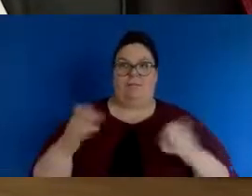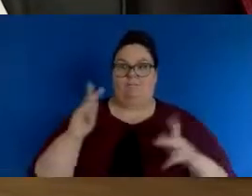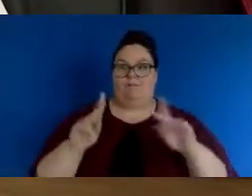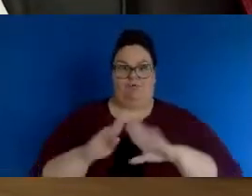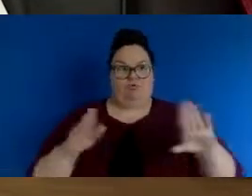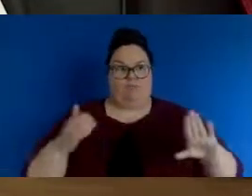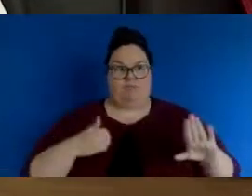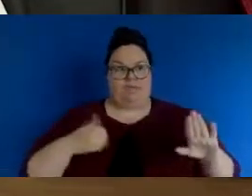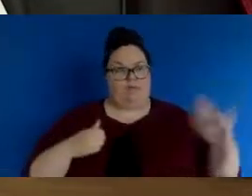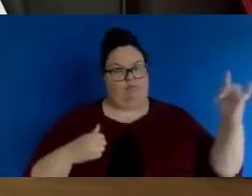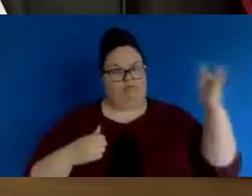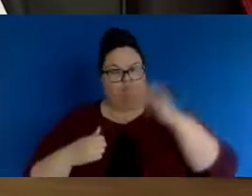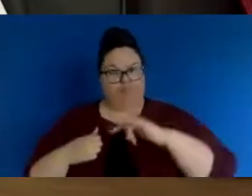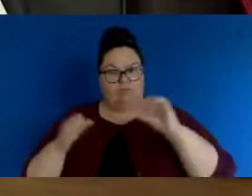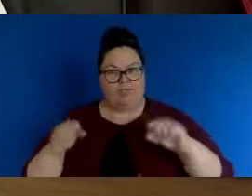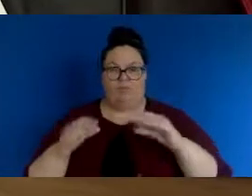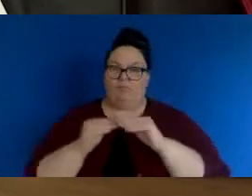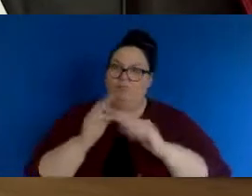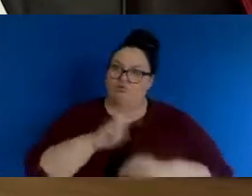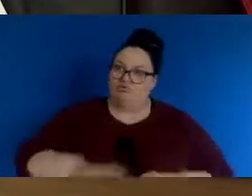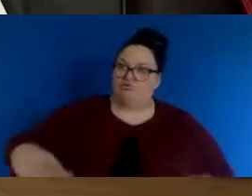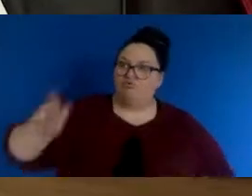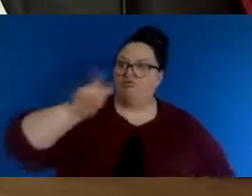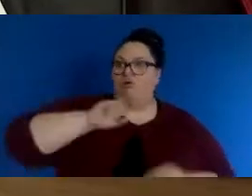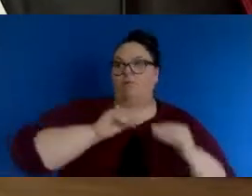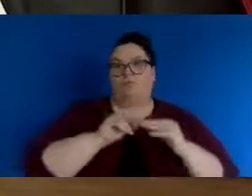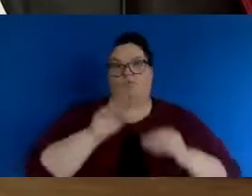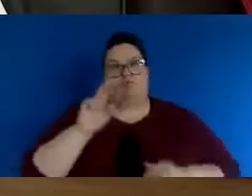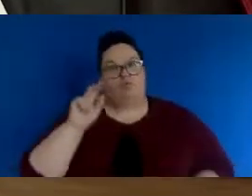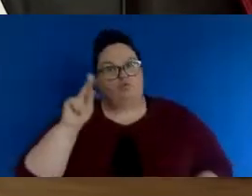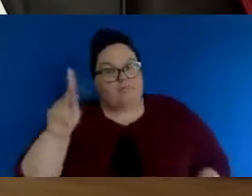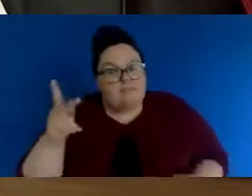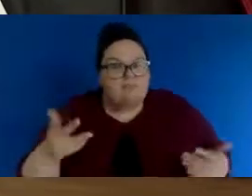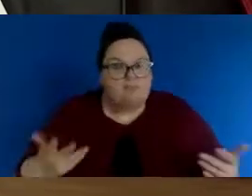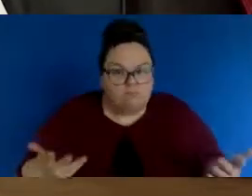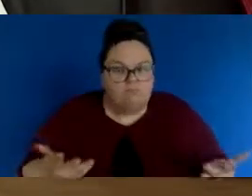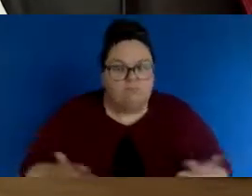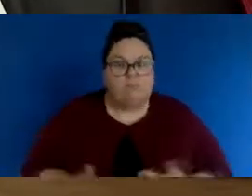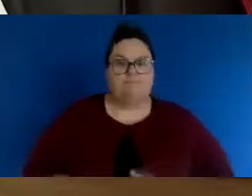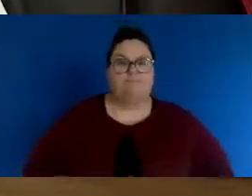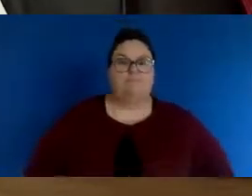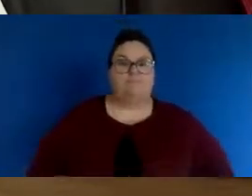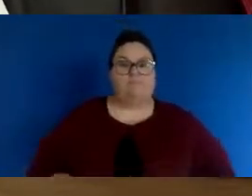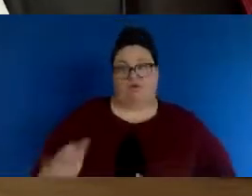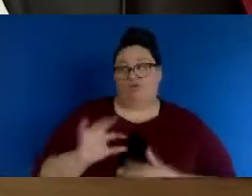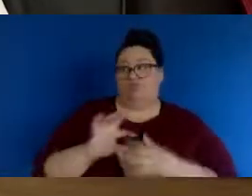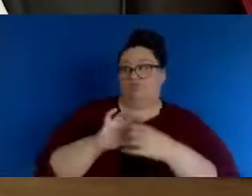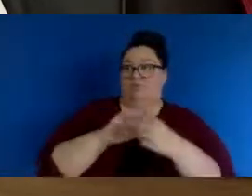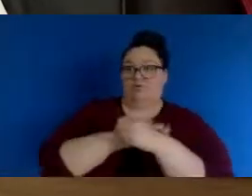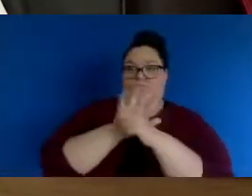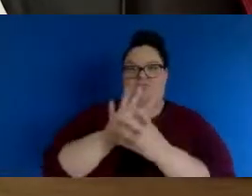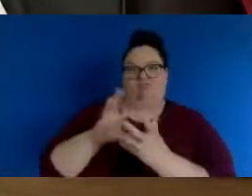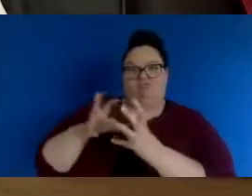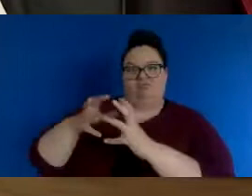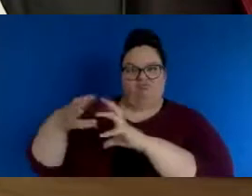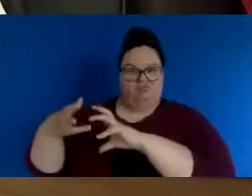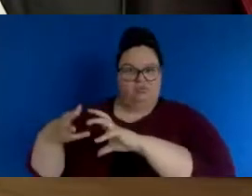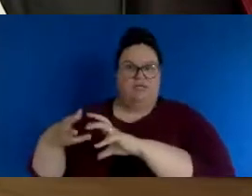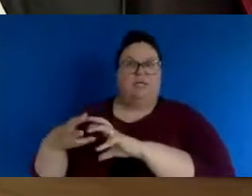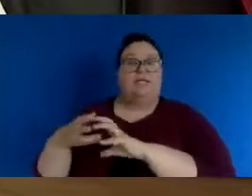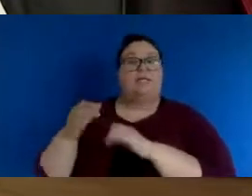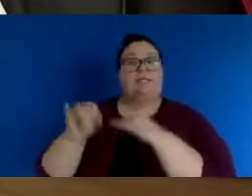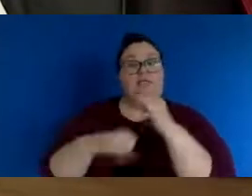are traveling more, so there are risks that are elevated with travel and with the variants. And as more international travel